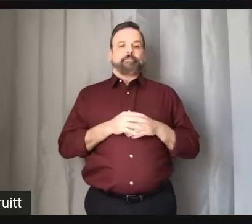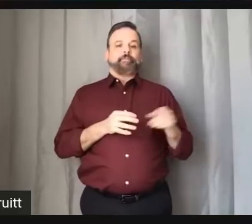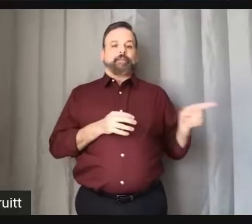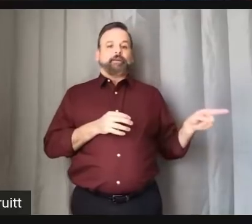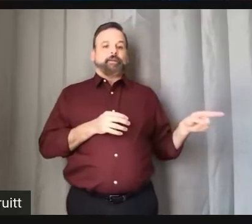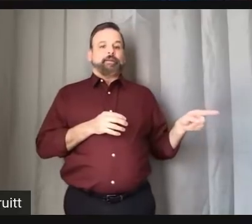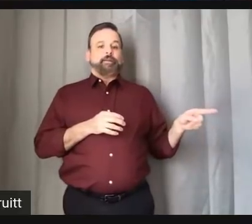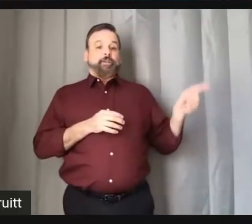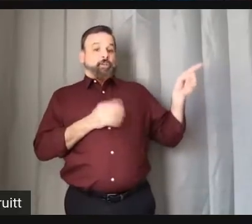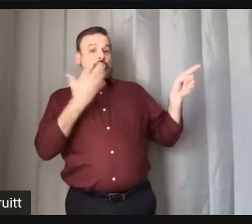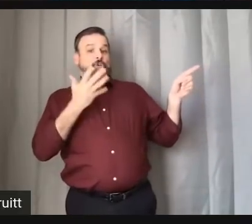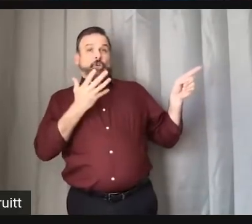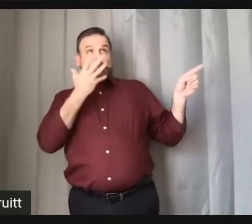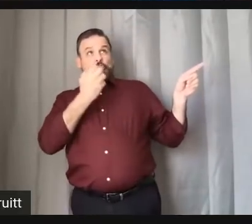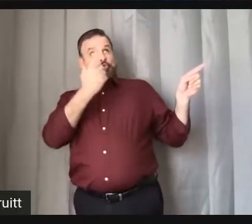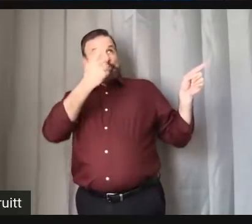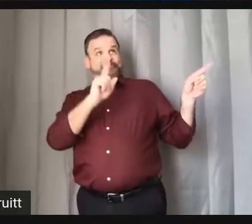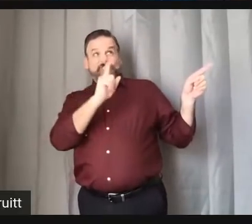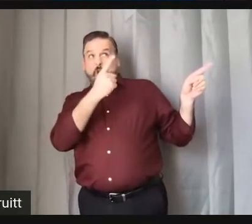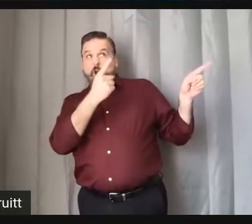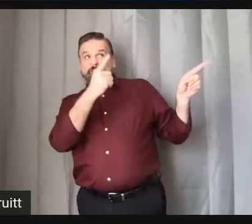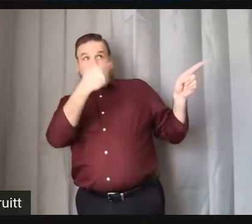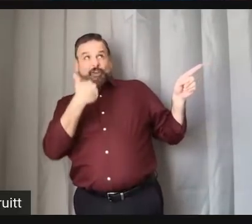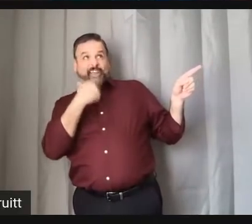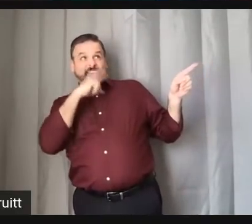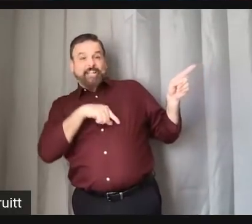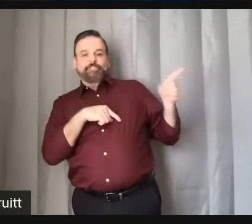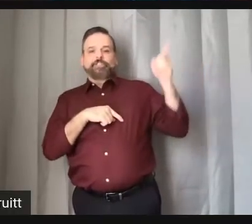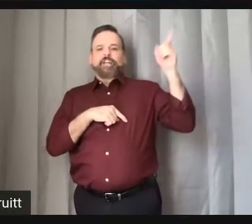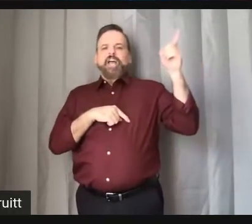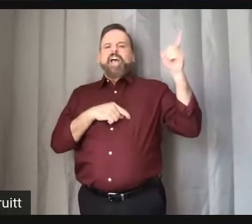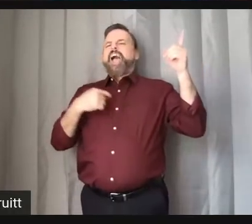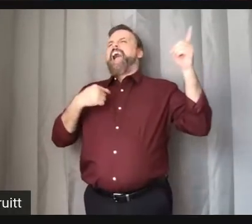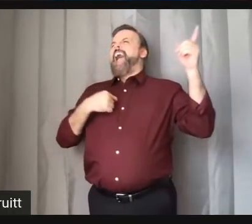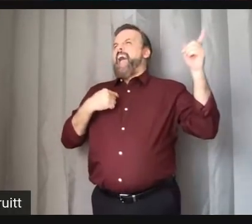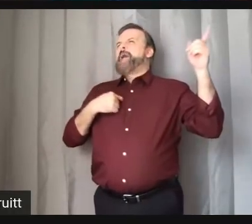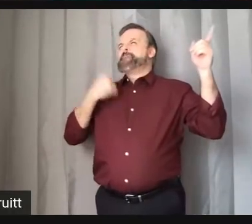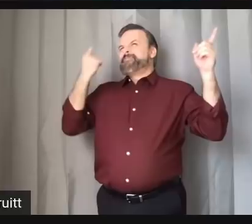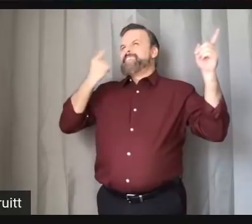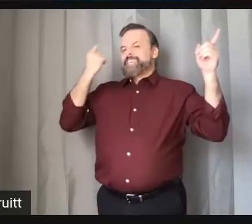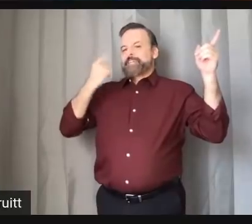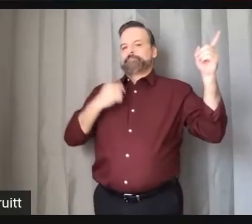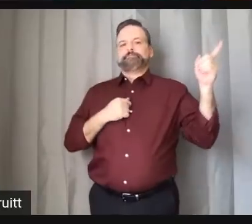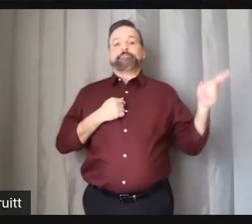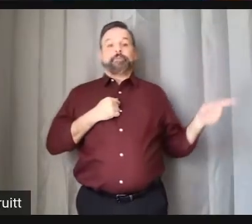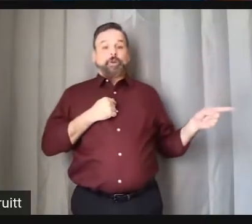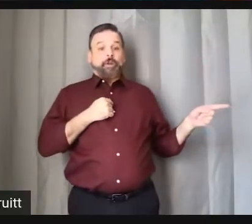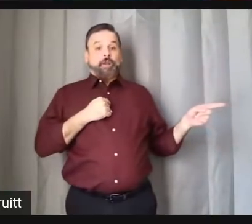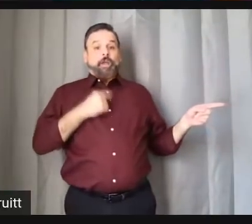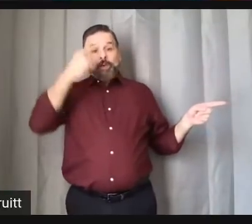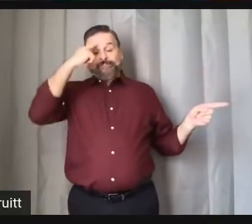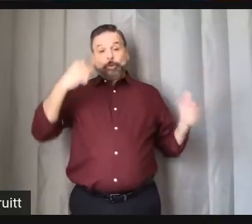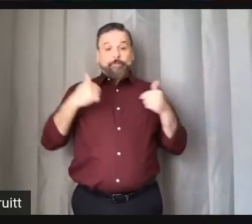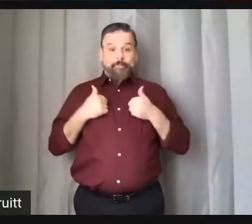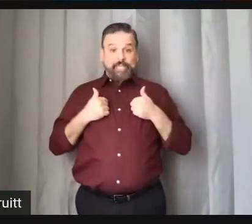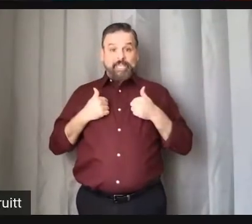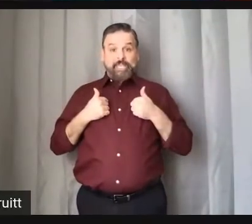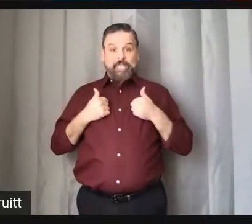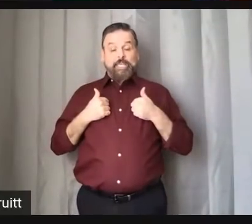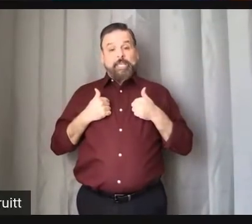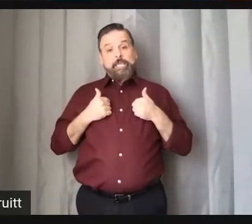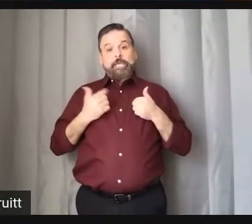Claribel, you want to go first, or you have an answer? Or? I'm sort of thinking. Okay, so for me, I mean,